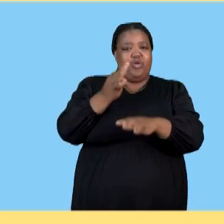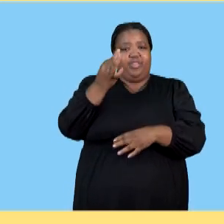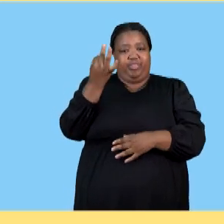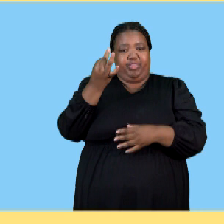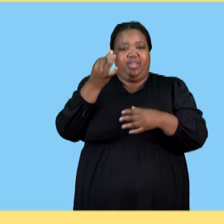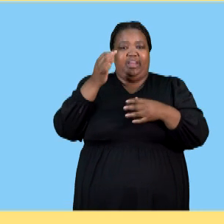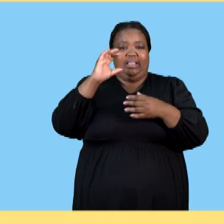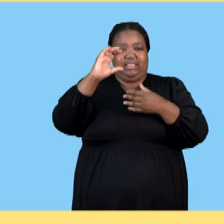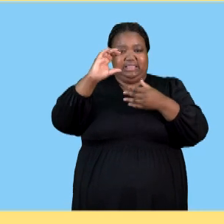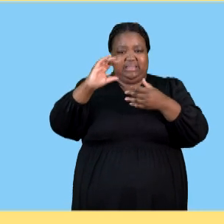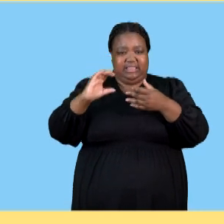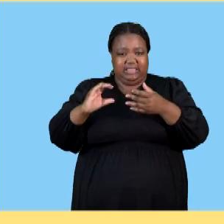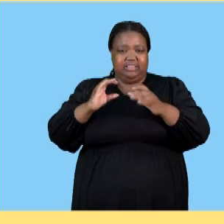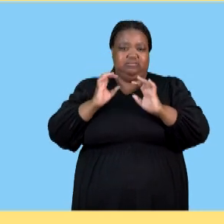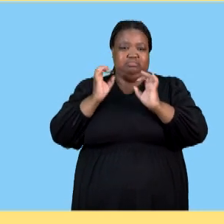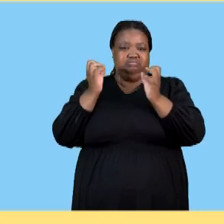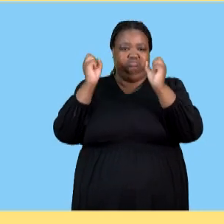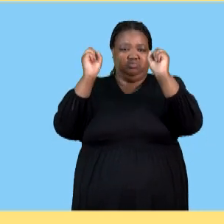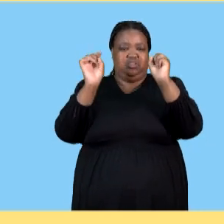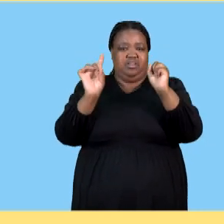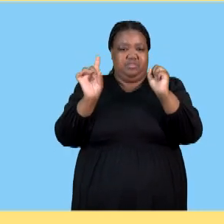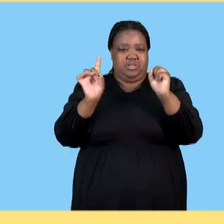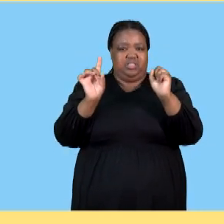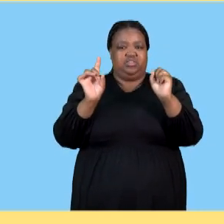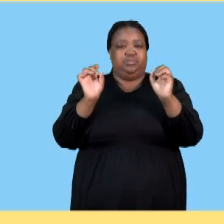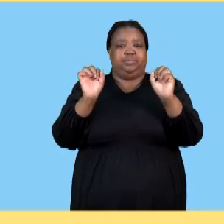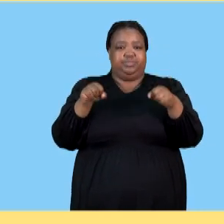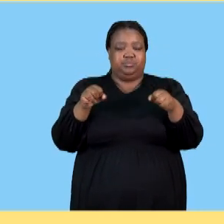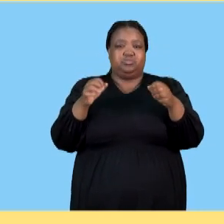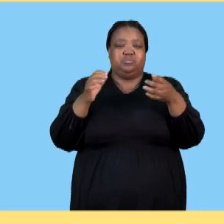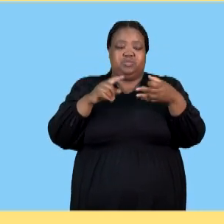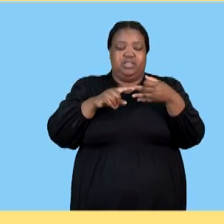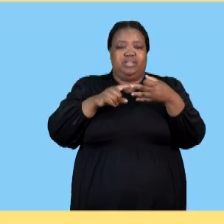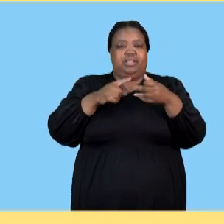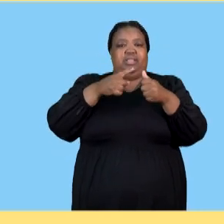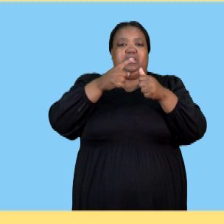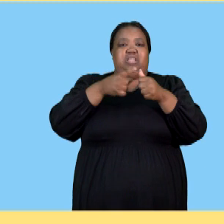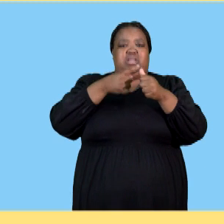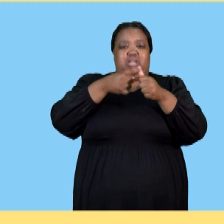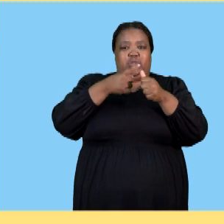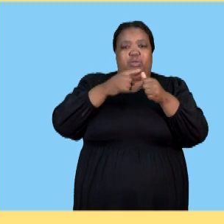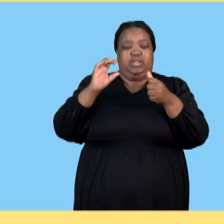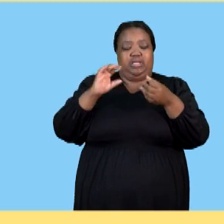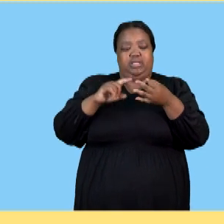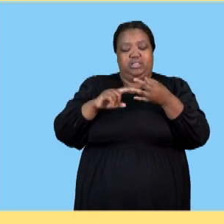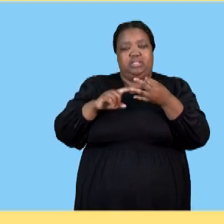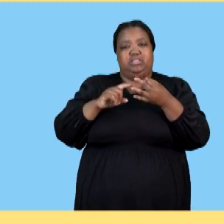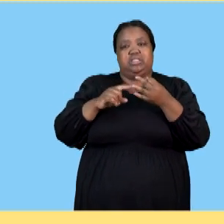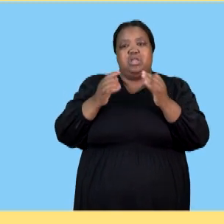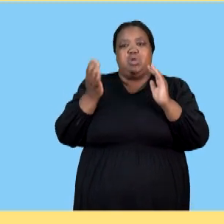spoke about. All right? The 3 C's that I spoke about, that is, we calculate,